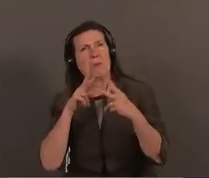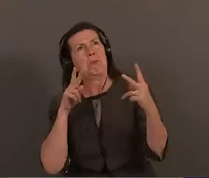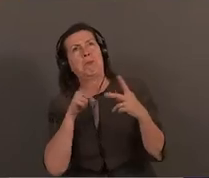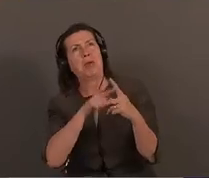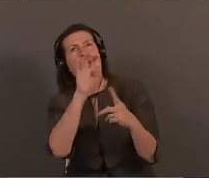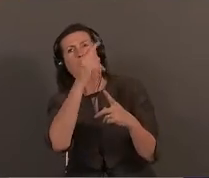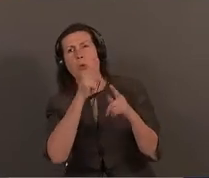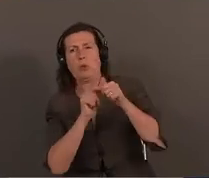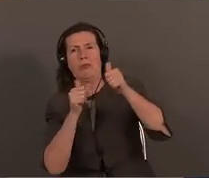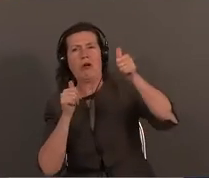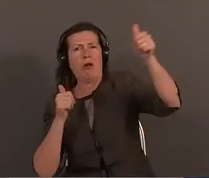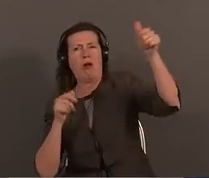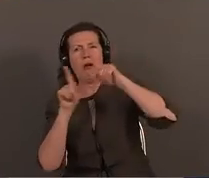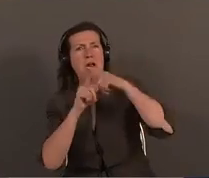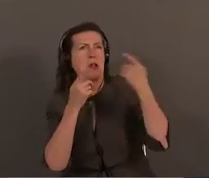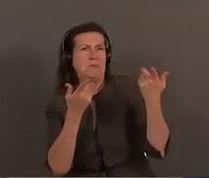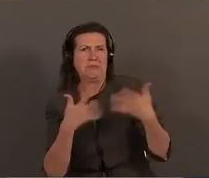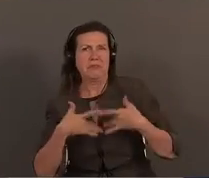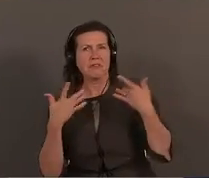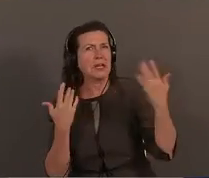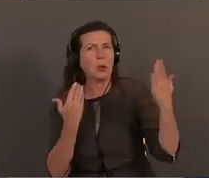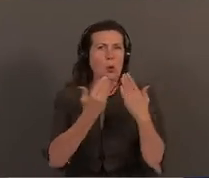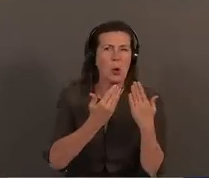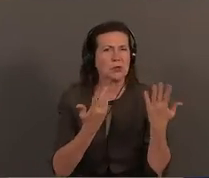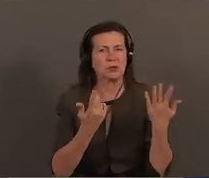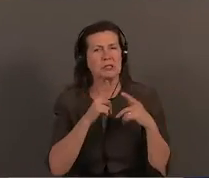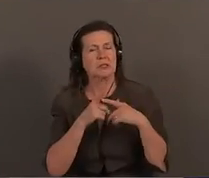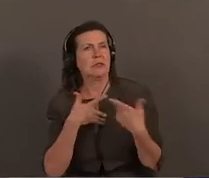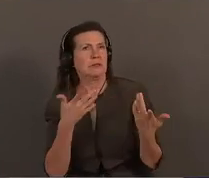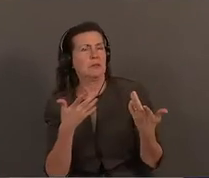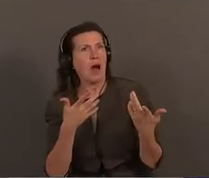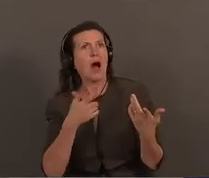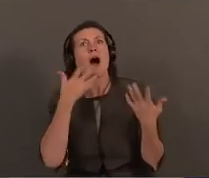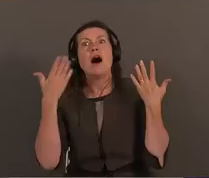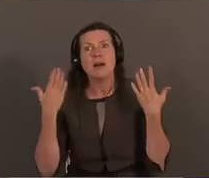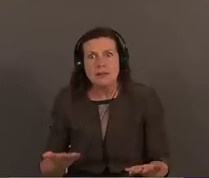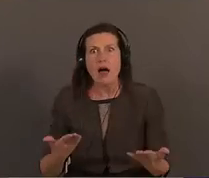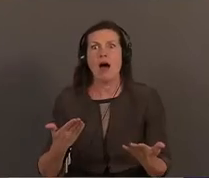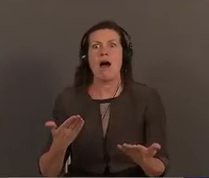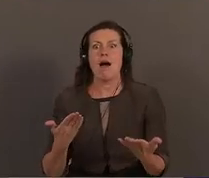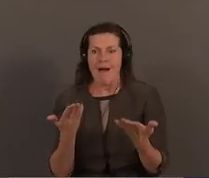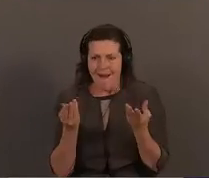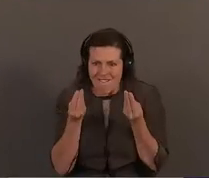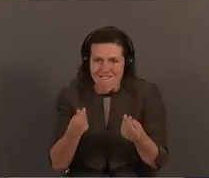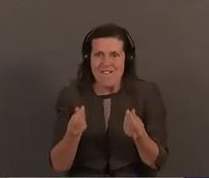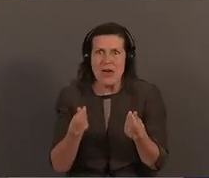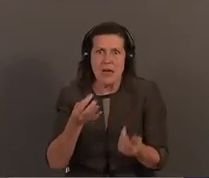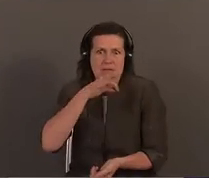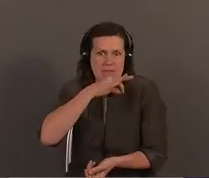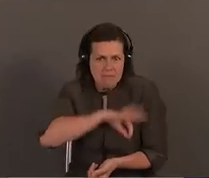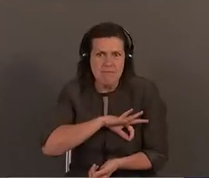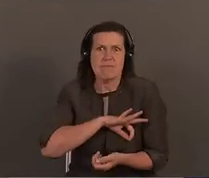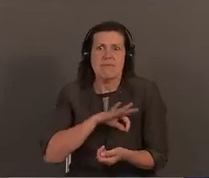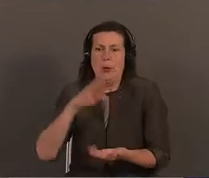is an instance where they can really feel what it means to be members of the European Union. They can feel the benefits